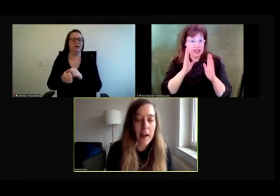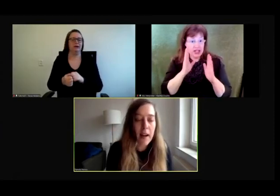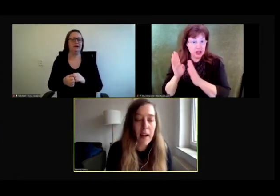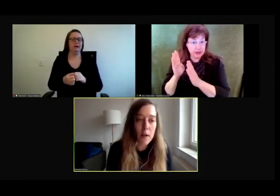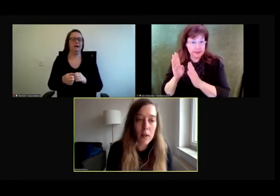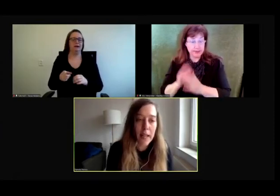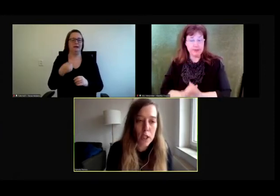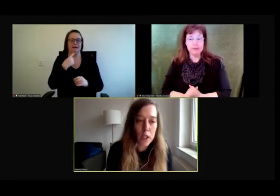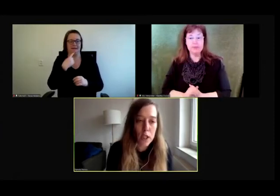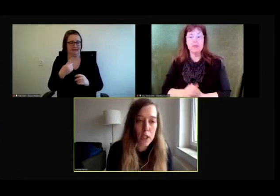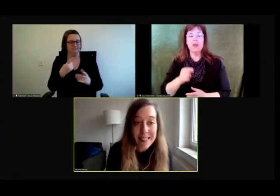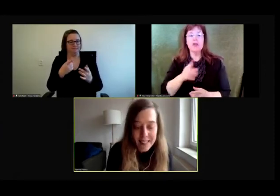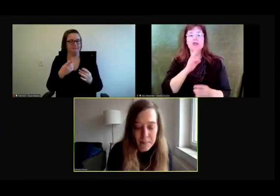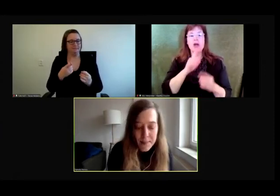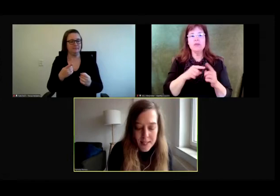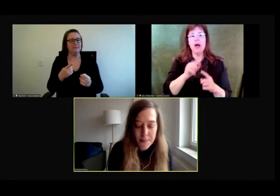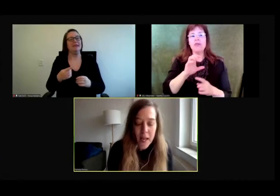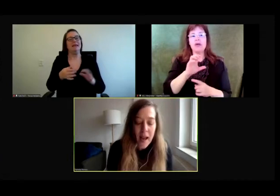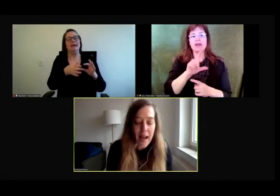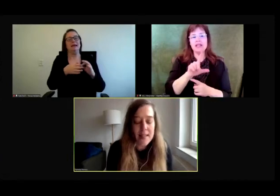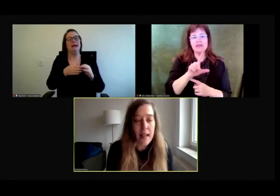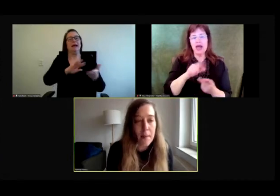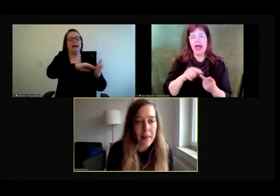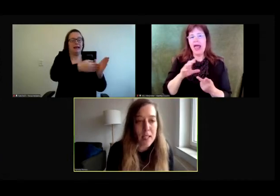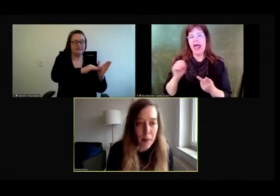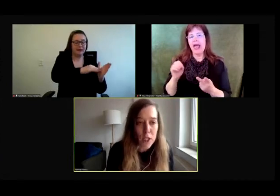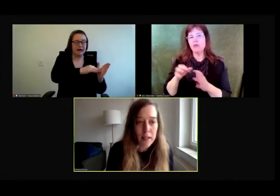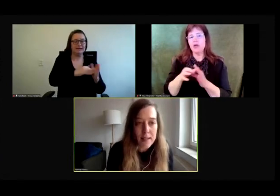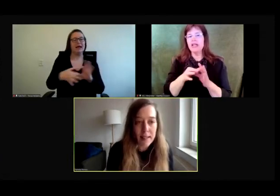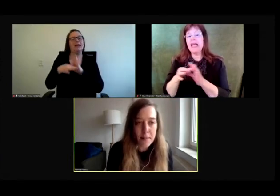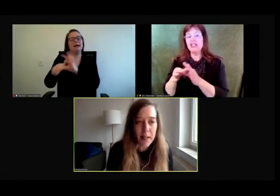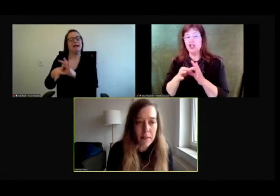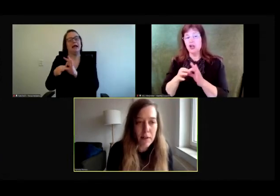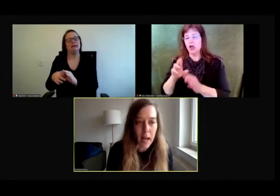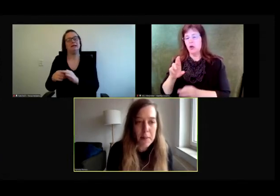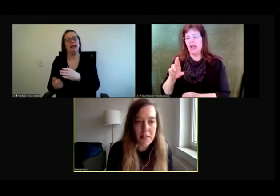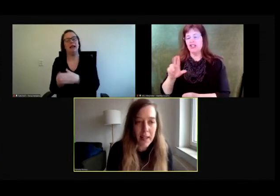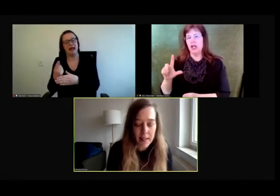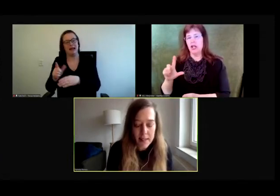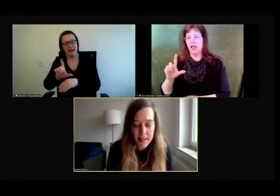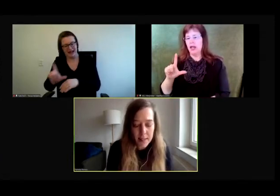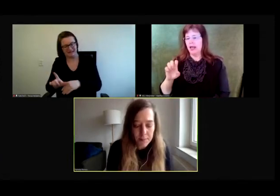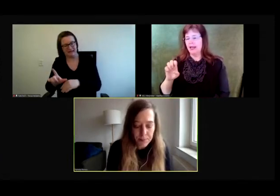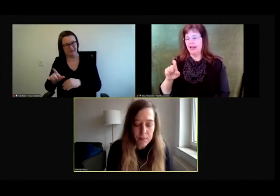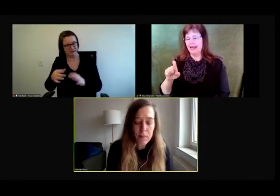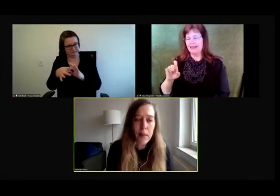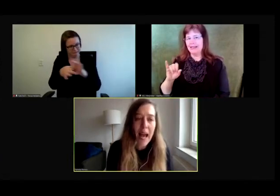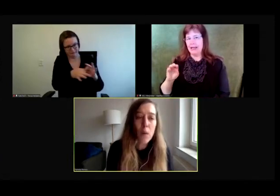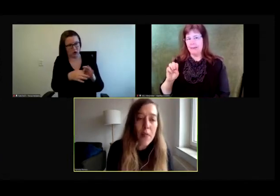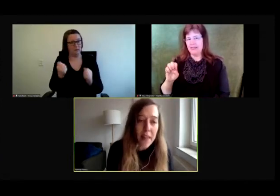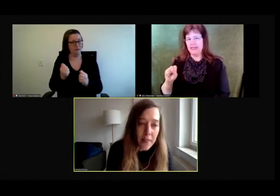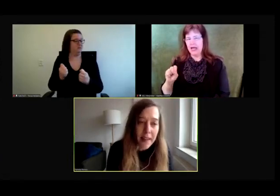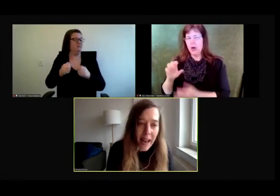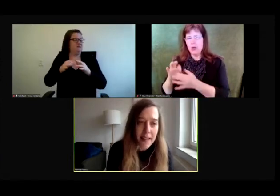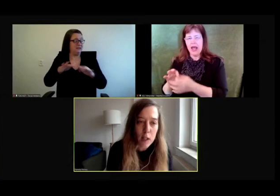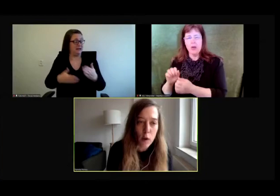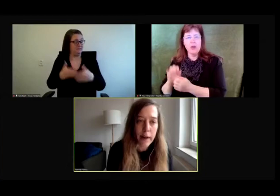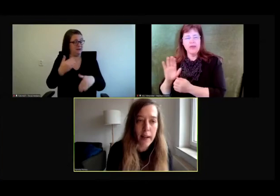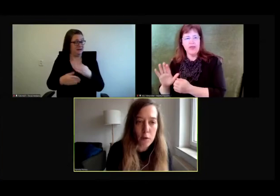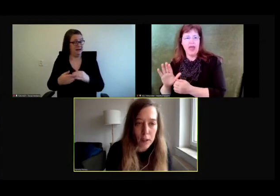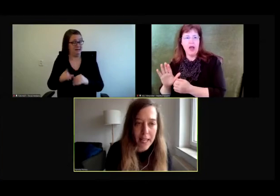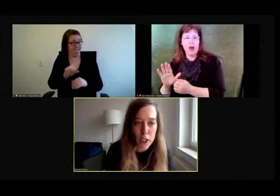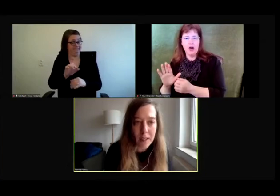of classifiers and relational lexemes as expressions exhibiting different types of iconicity. And within